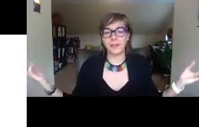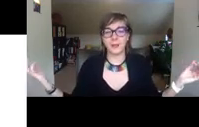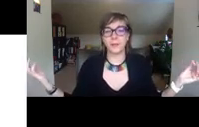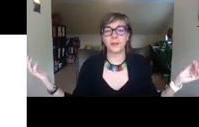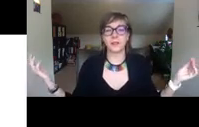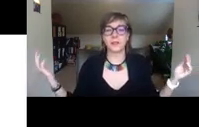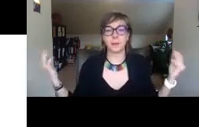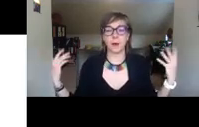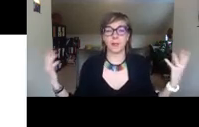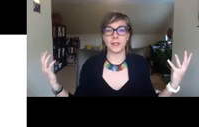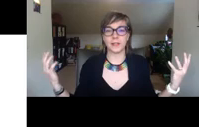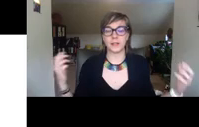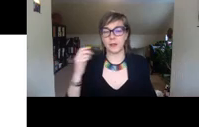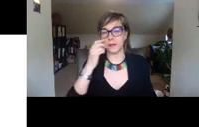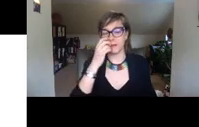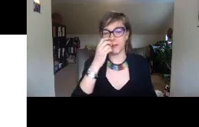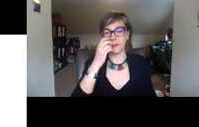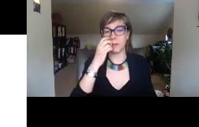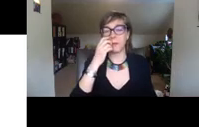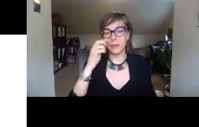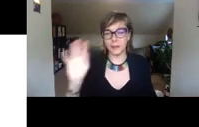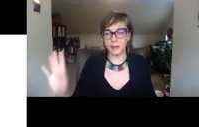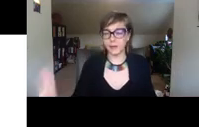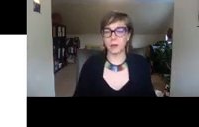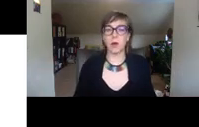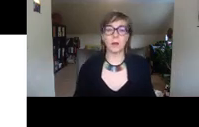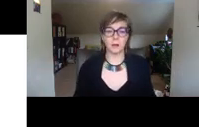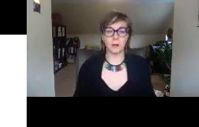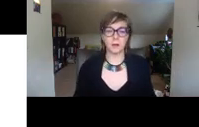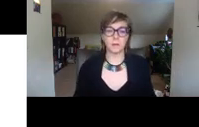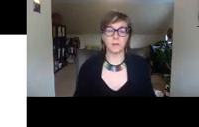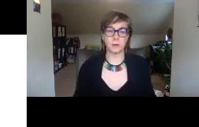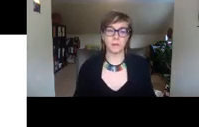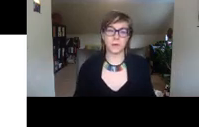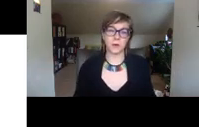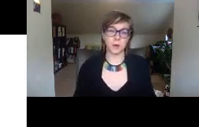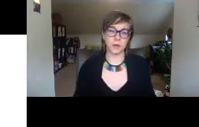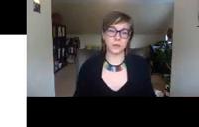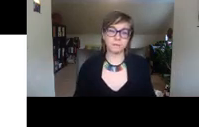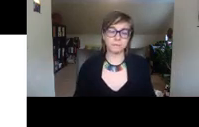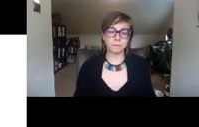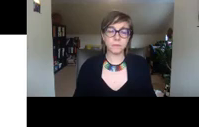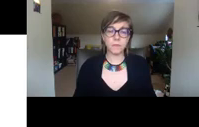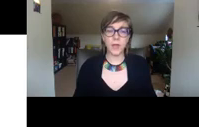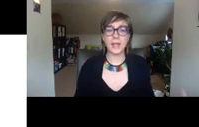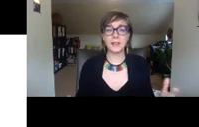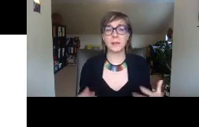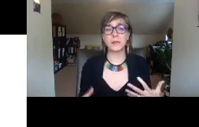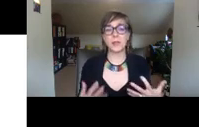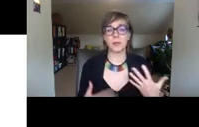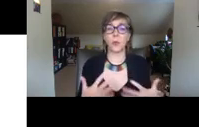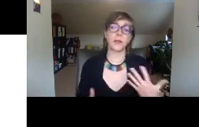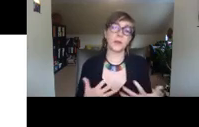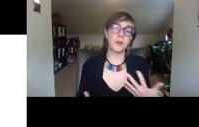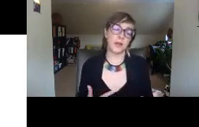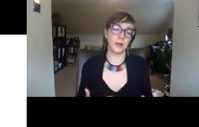This is a process that's completely gone from their knowledge. And